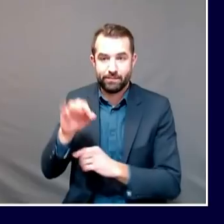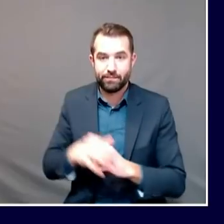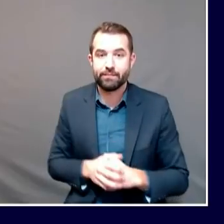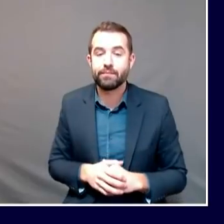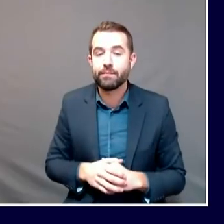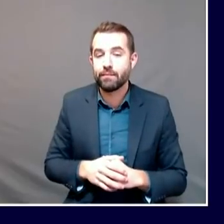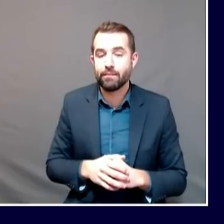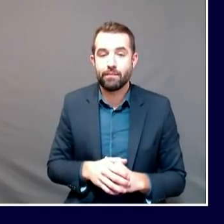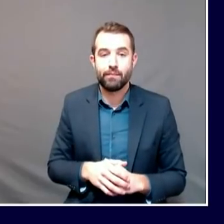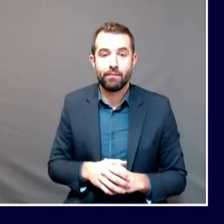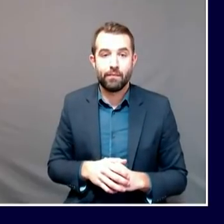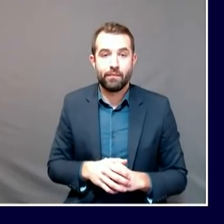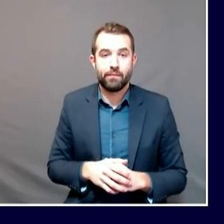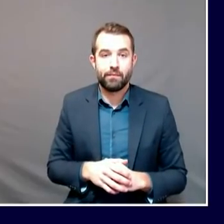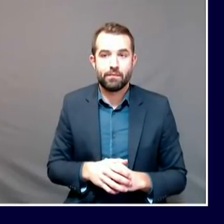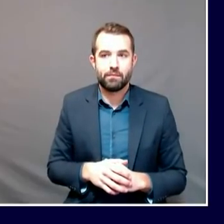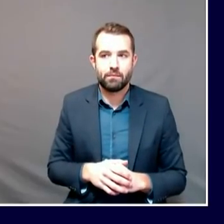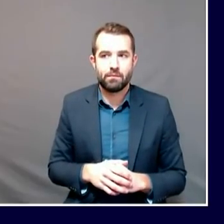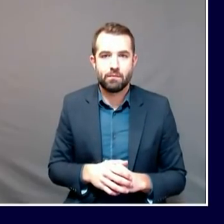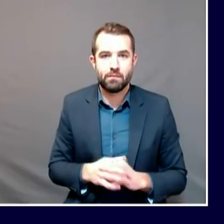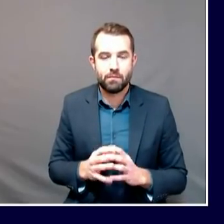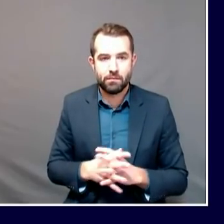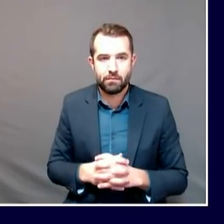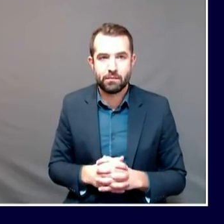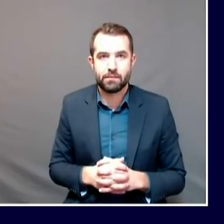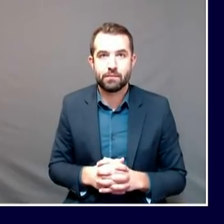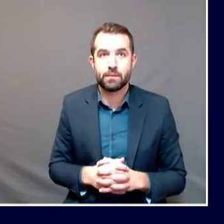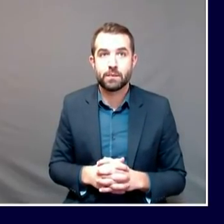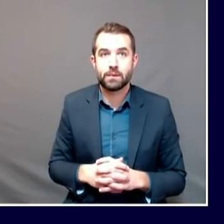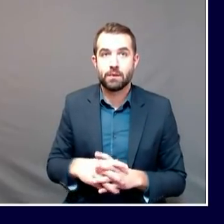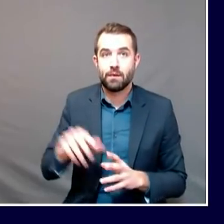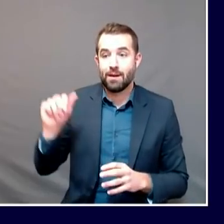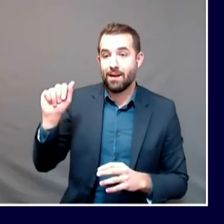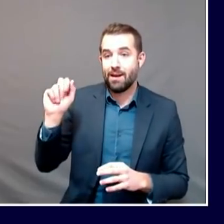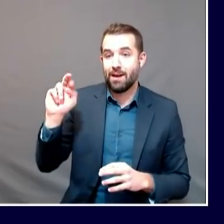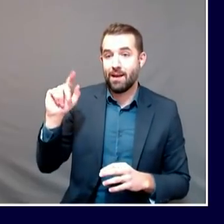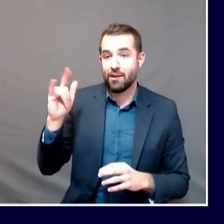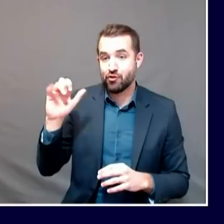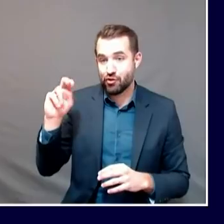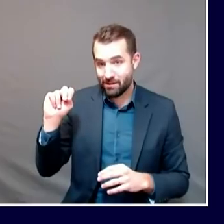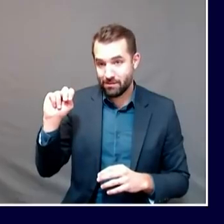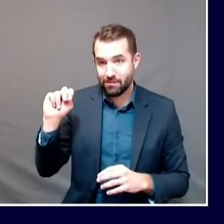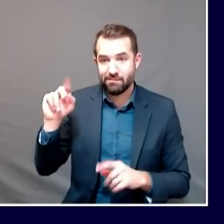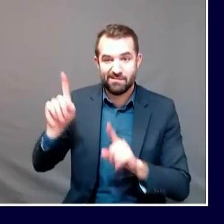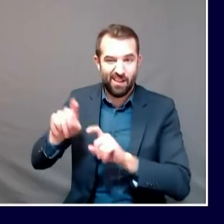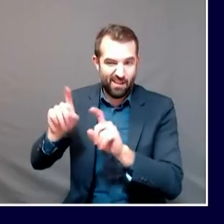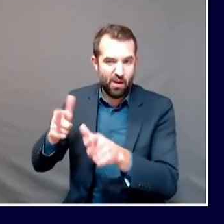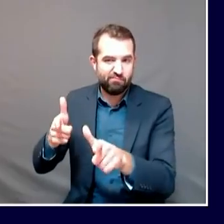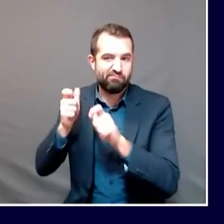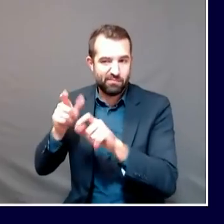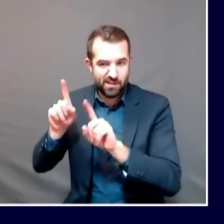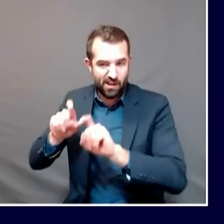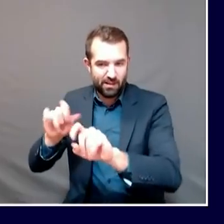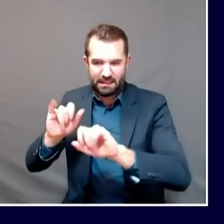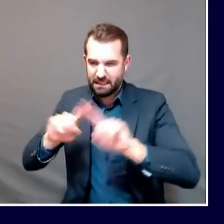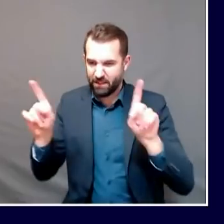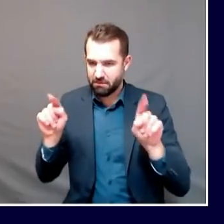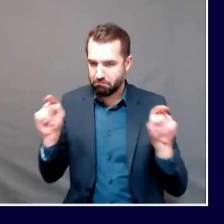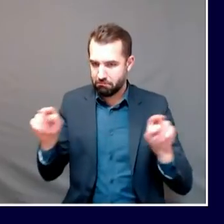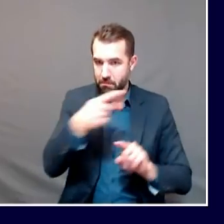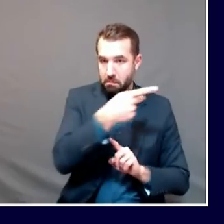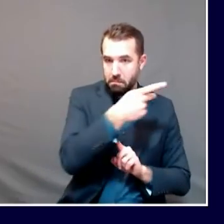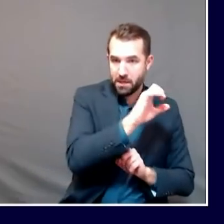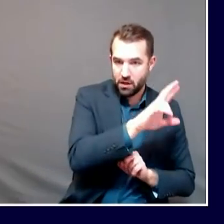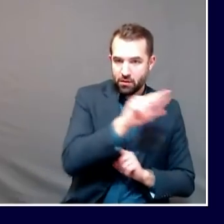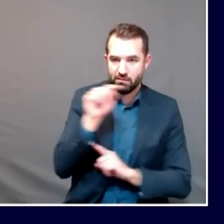people. With respect to antigen testing, our antigen testing positivity rate on a